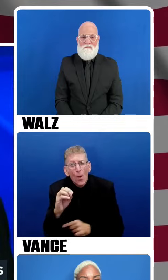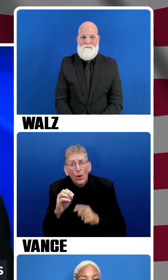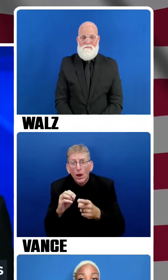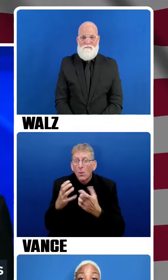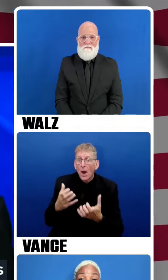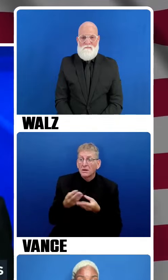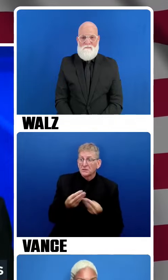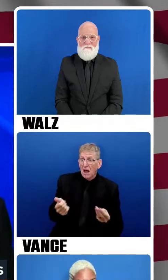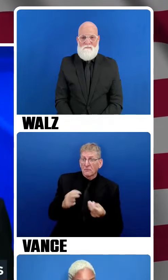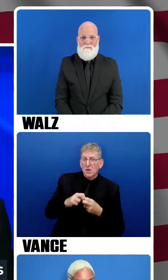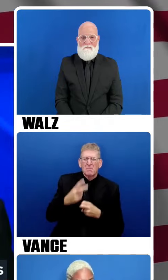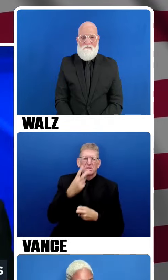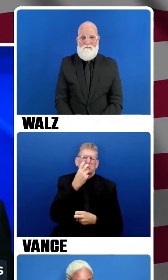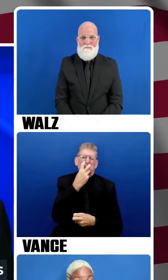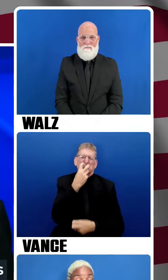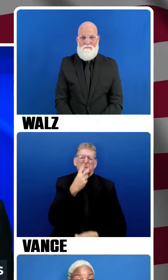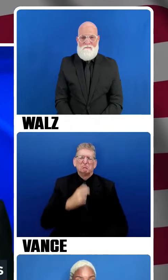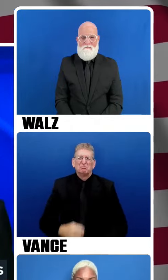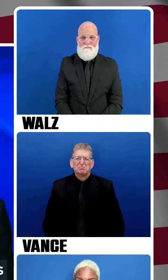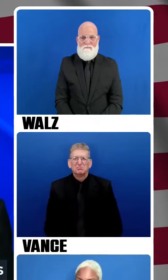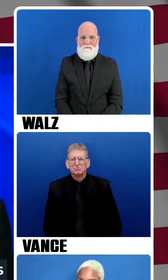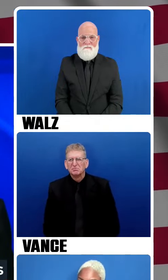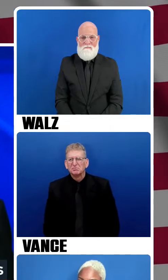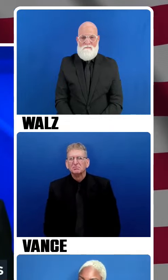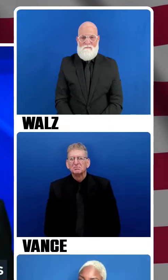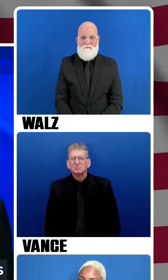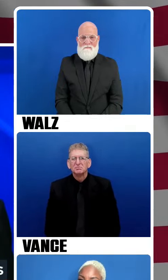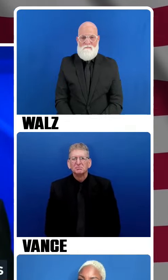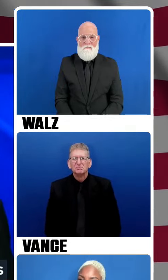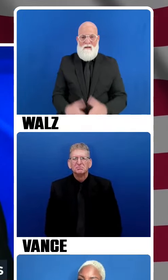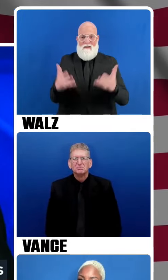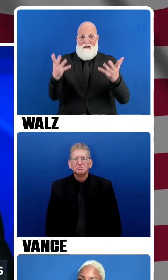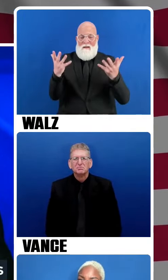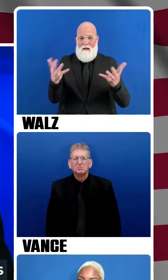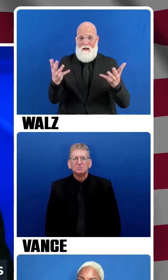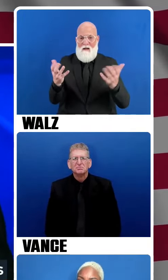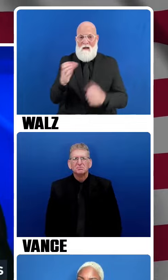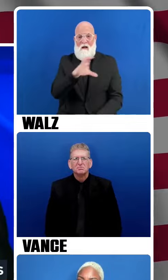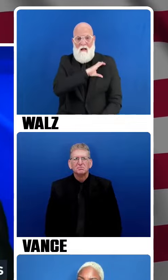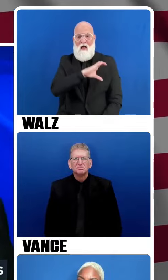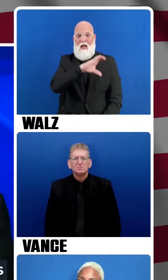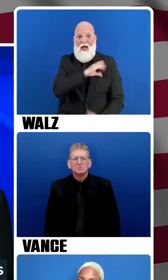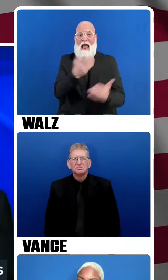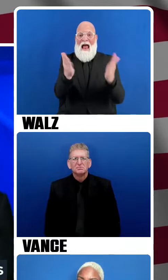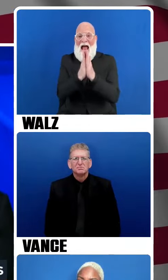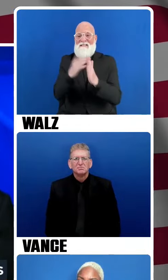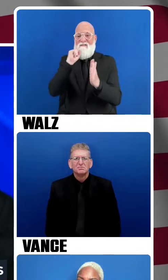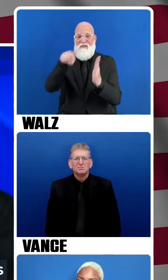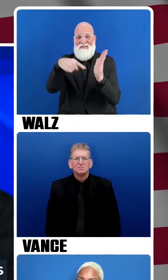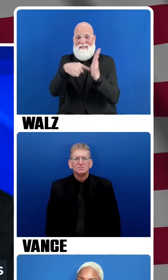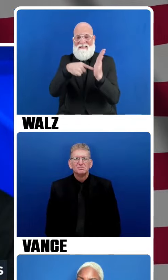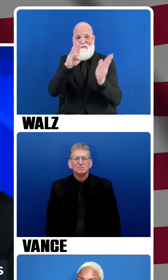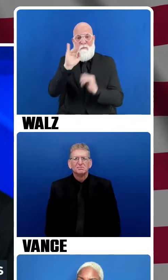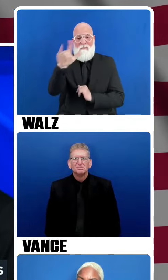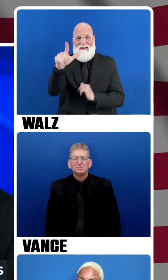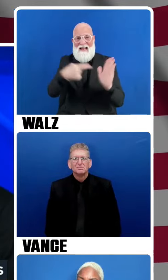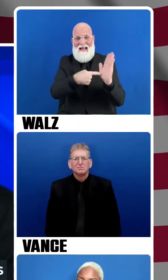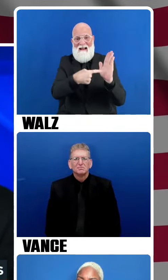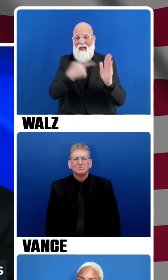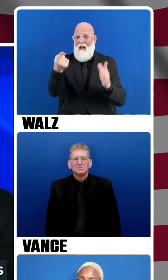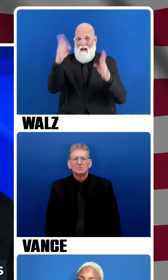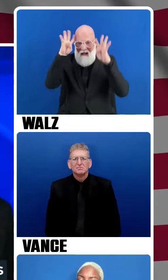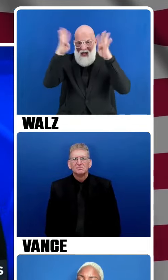it is law enforcement that asked for the bill. They helped craft it. They're the ones that supported it. That's because they know we need to do